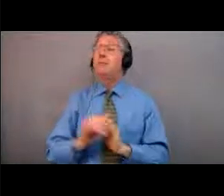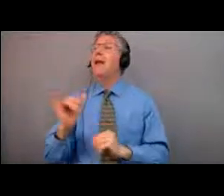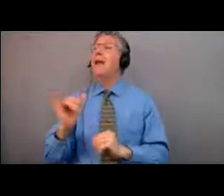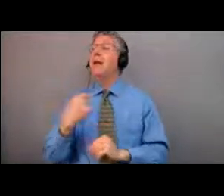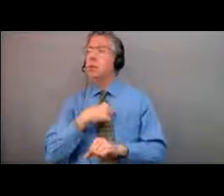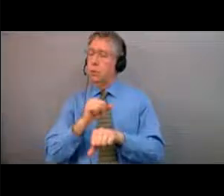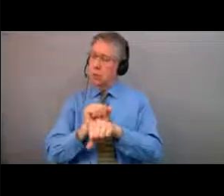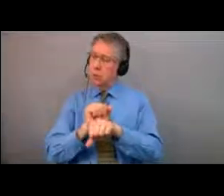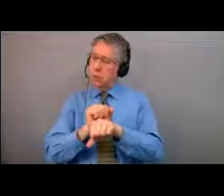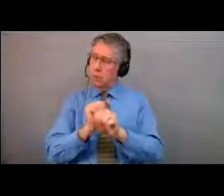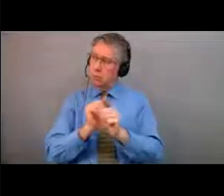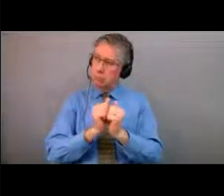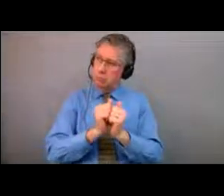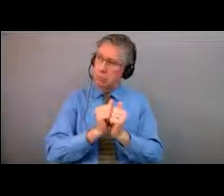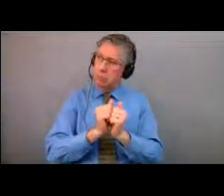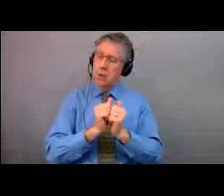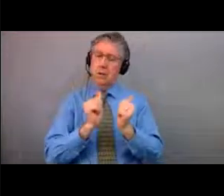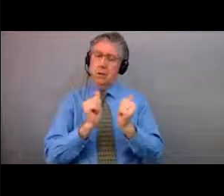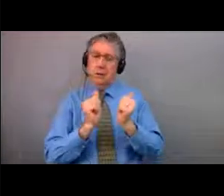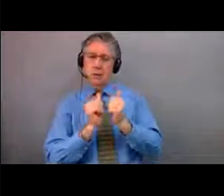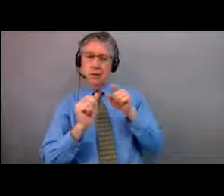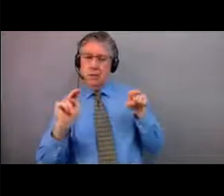with the NOAA